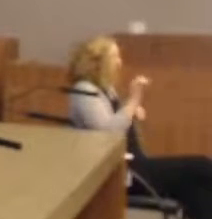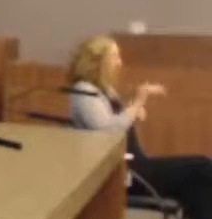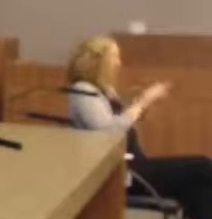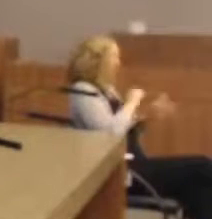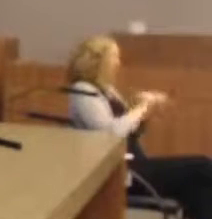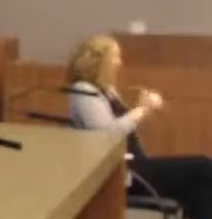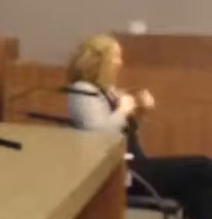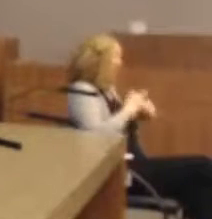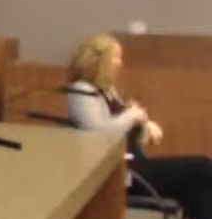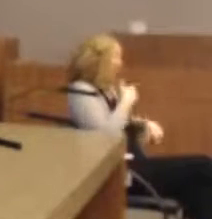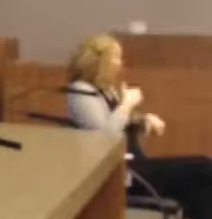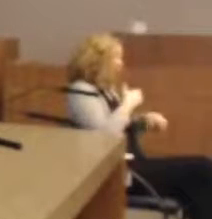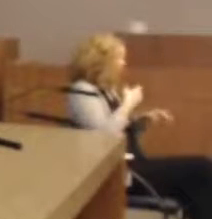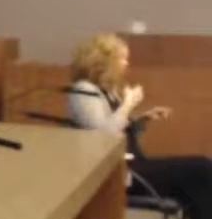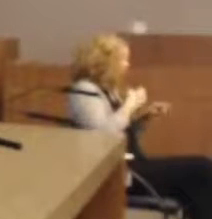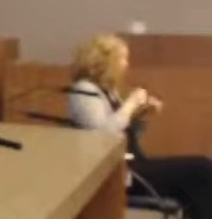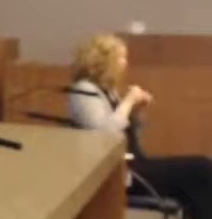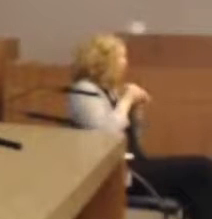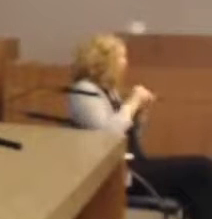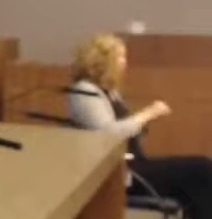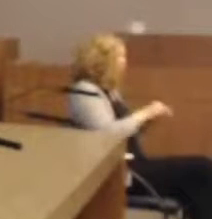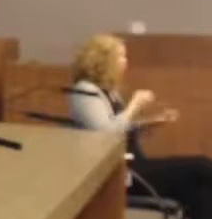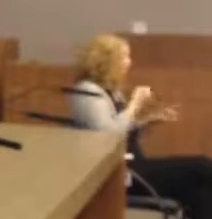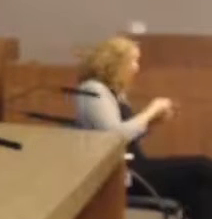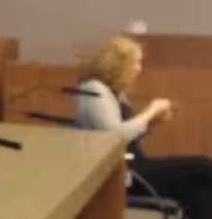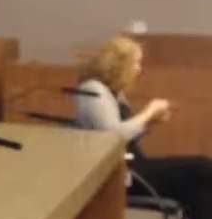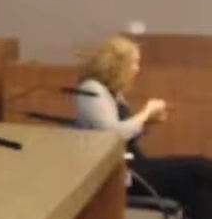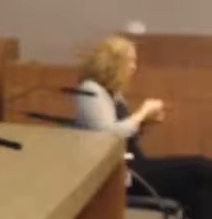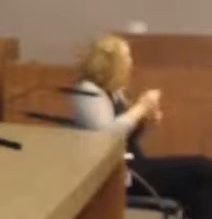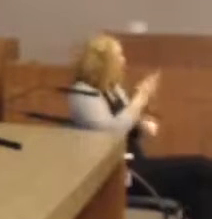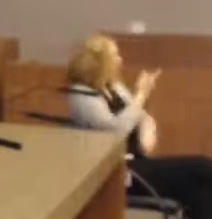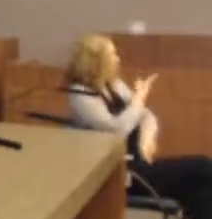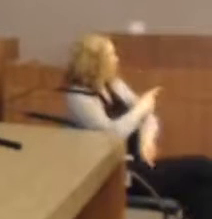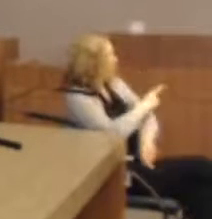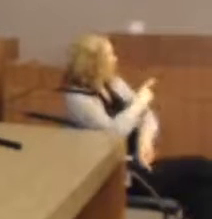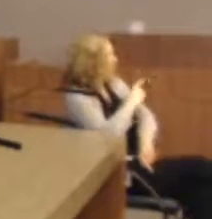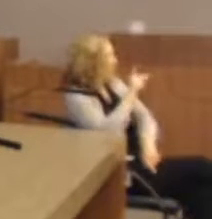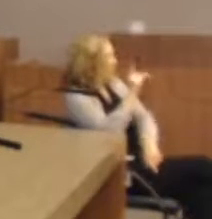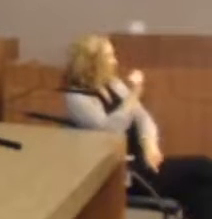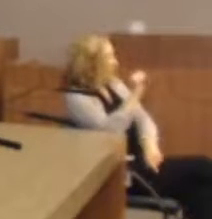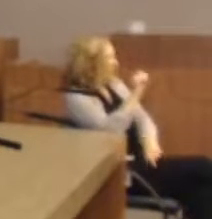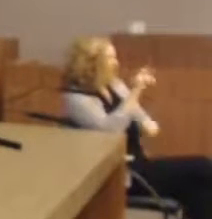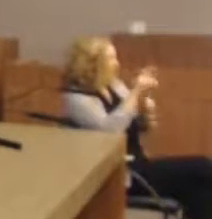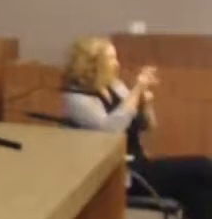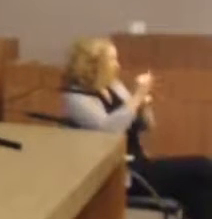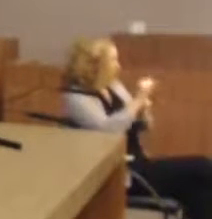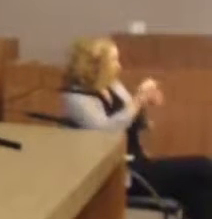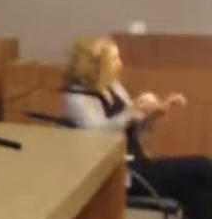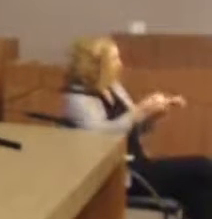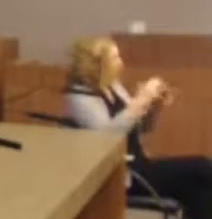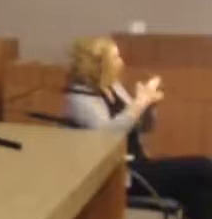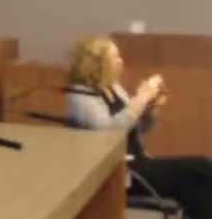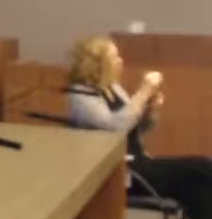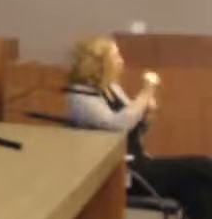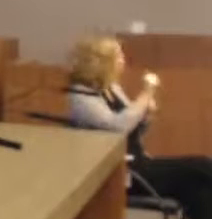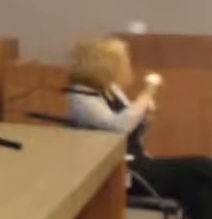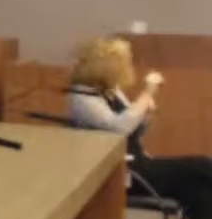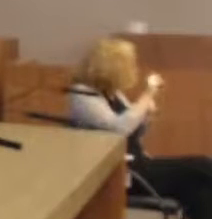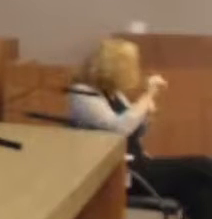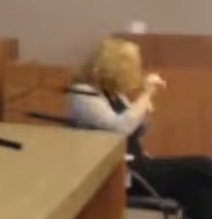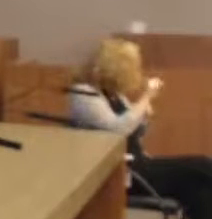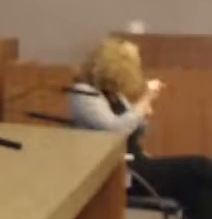health effects. So there's something called the ACEs study that was done by Kaiser, and many of you probably heard about it about 20 years ago, where they